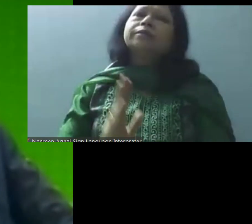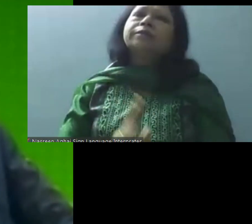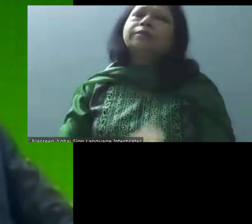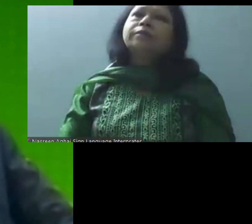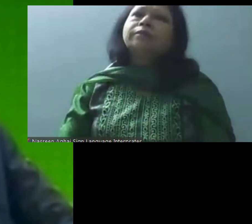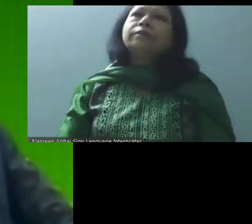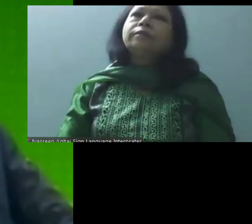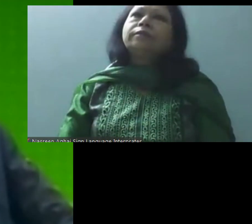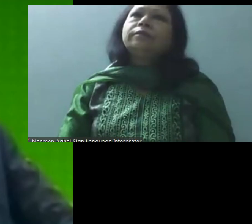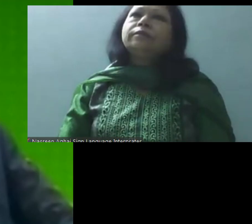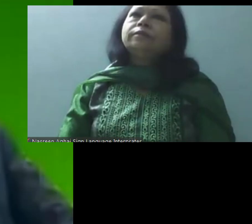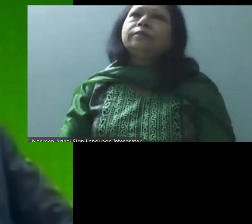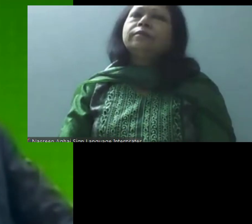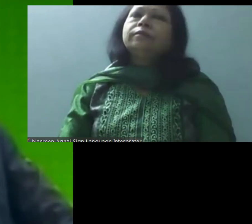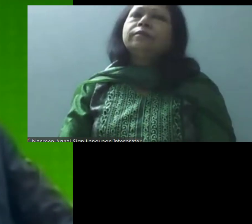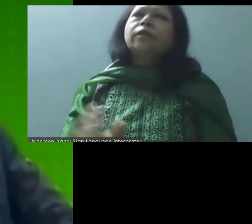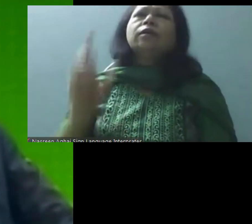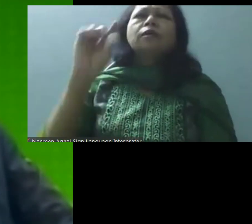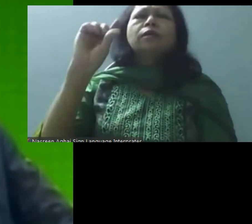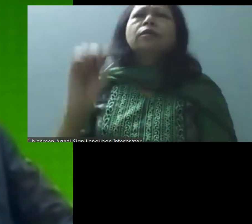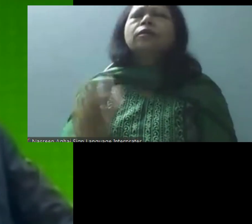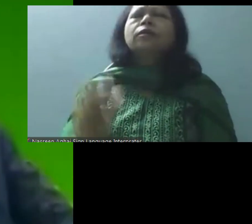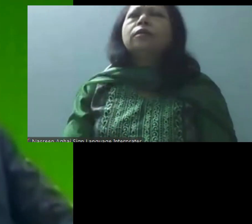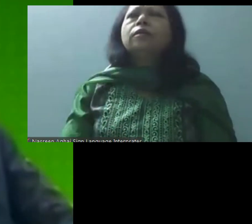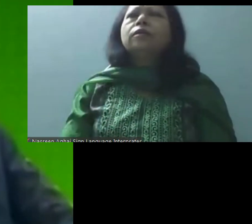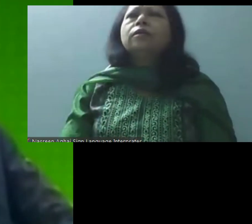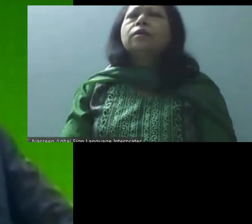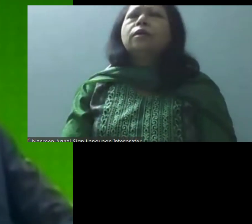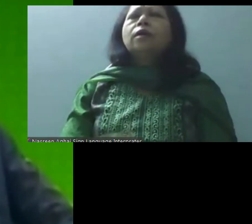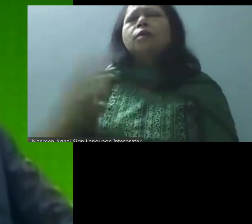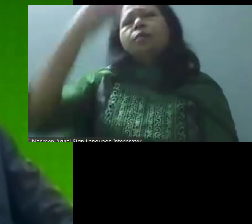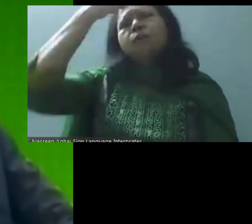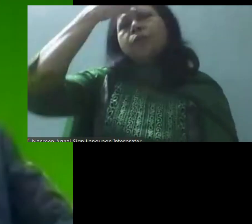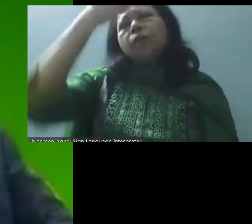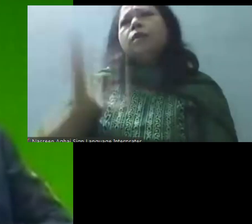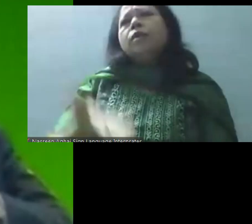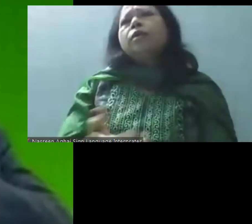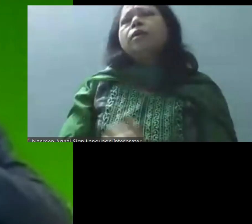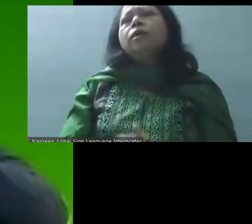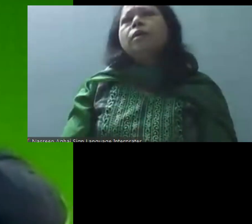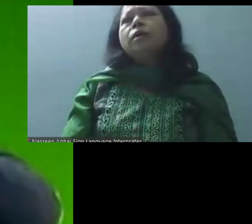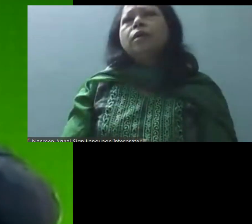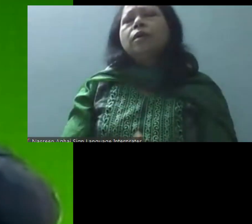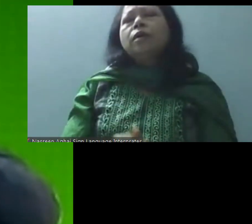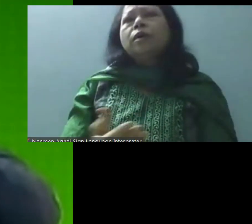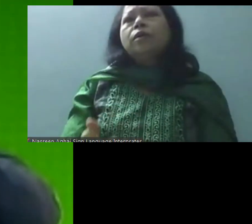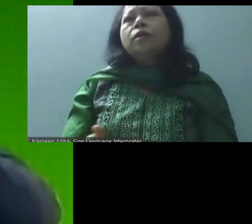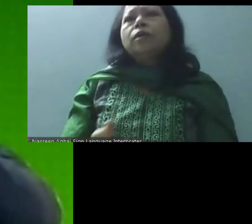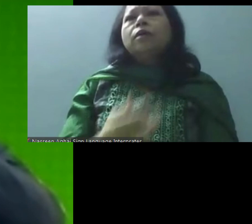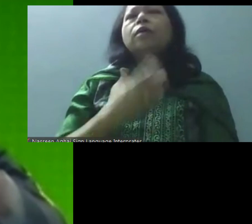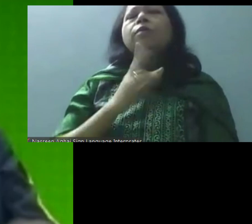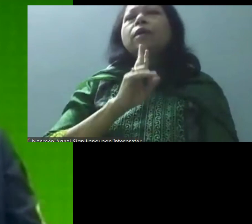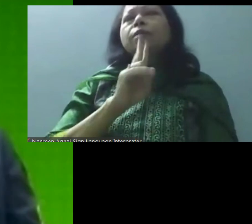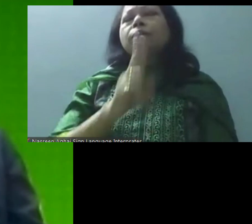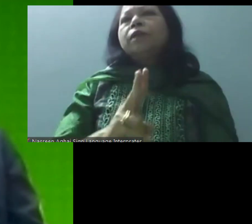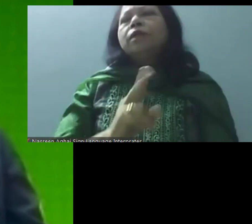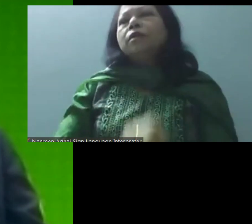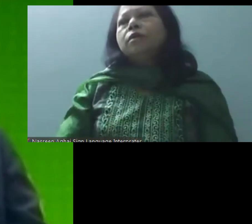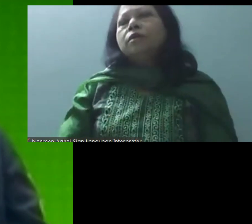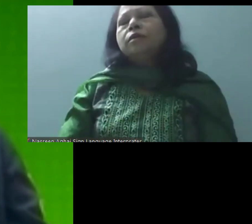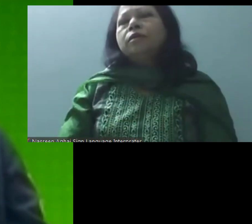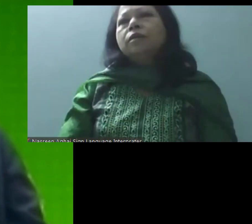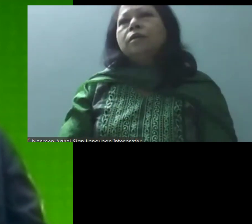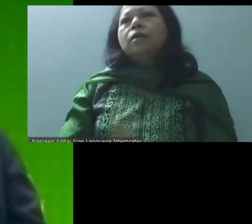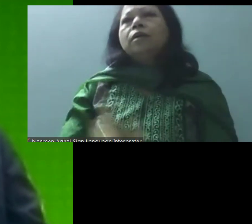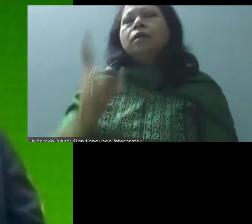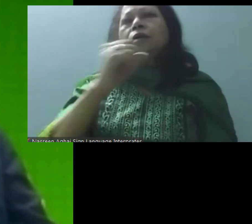there had been certain challenges in taking up this, and I would like to briefly share those with you. First and foremost was